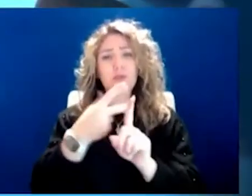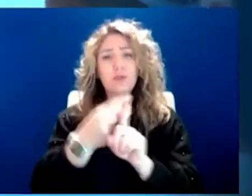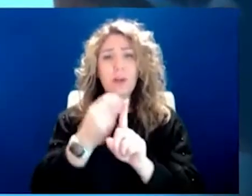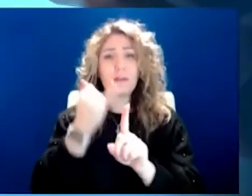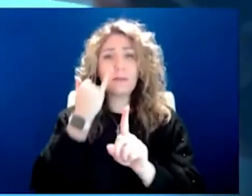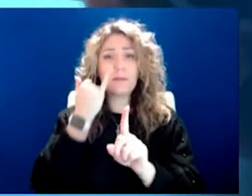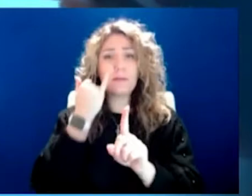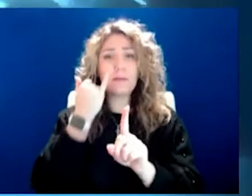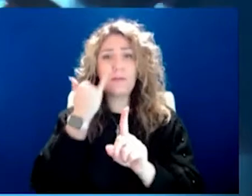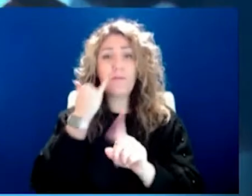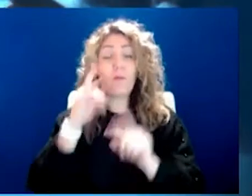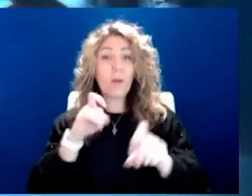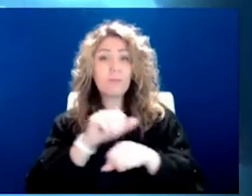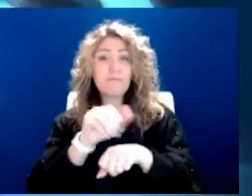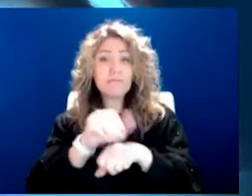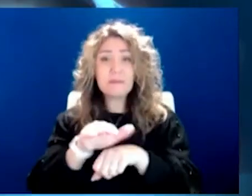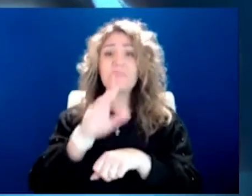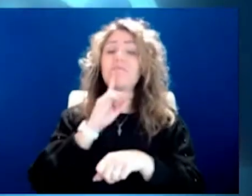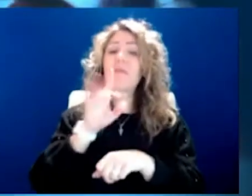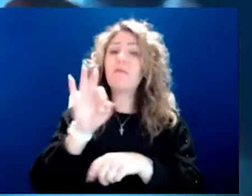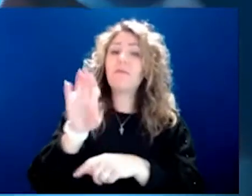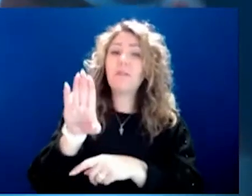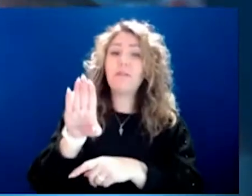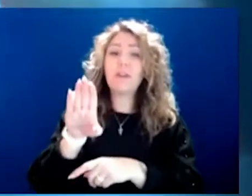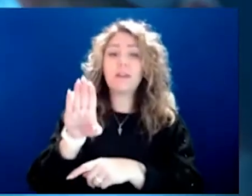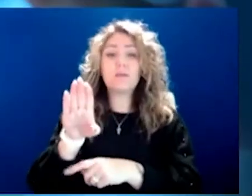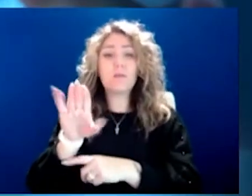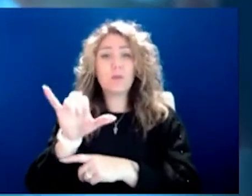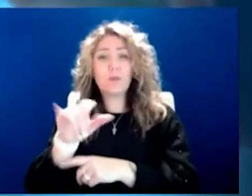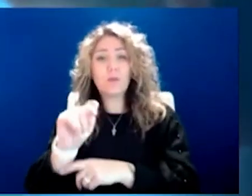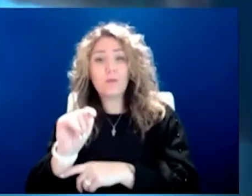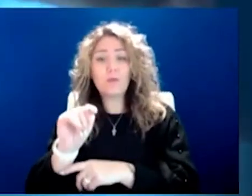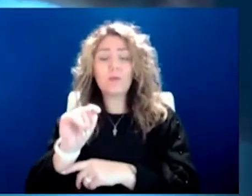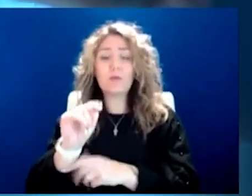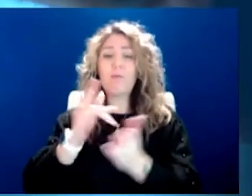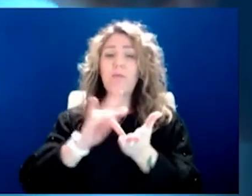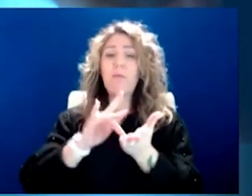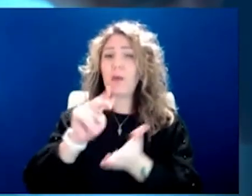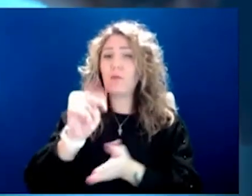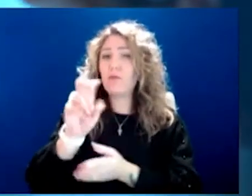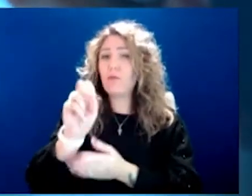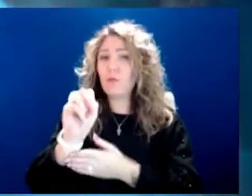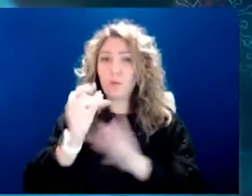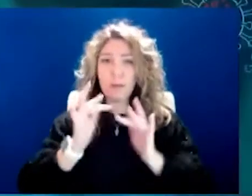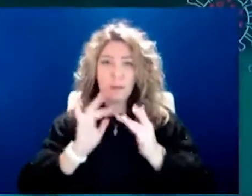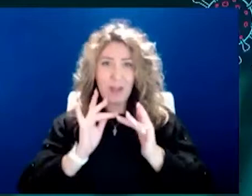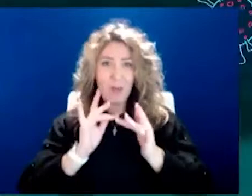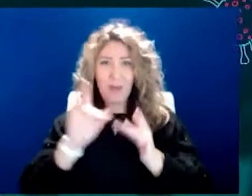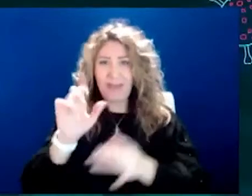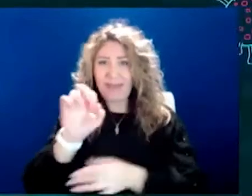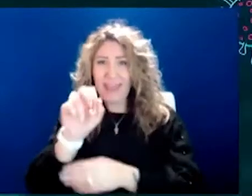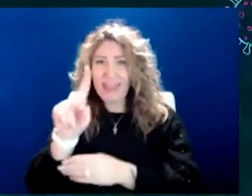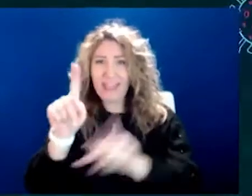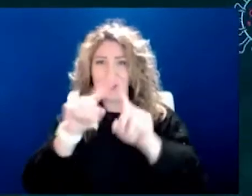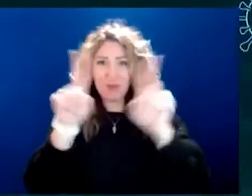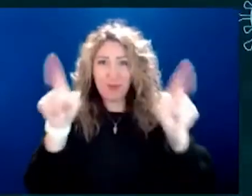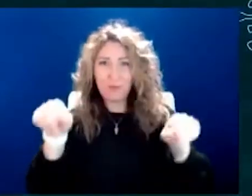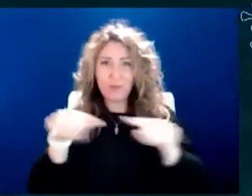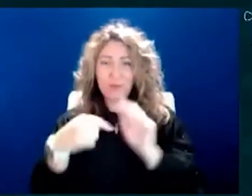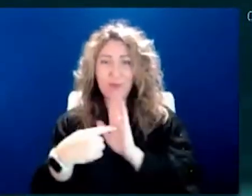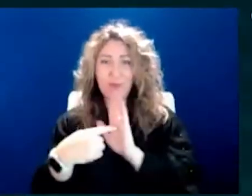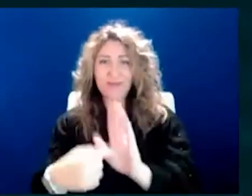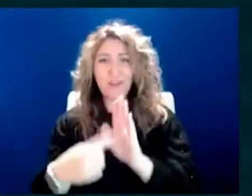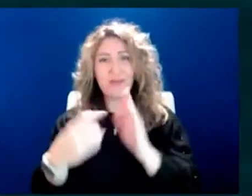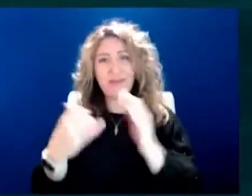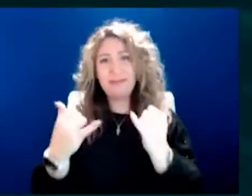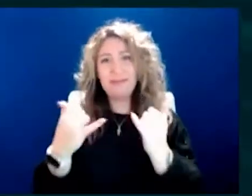YouTube, Facebook, and the Medical News Network. You can find links to those right there on your screen. And with that, Dr. Dana Hawkinson joins us with our morning COVID count.